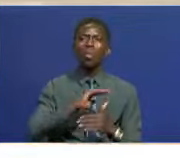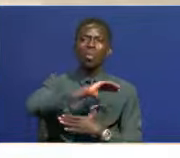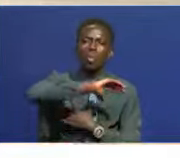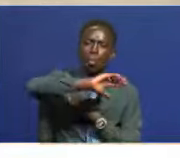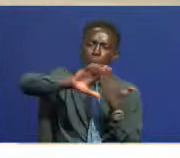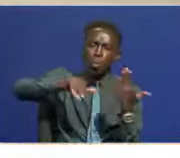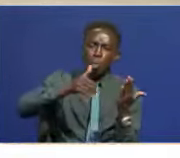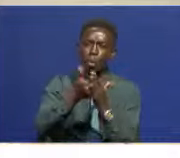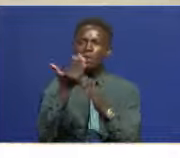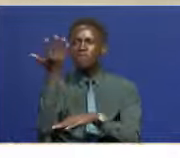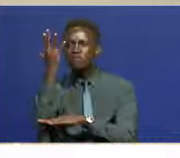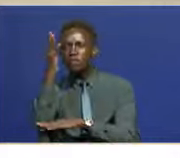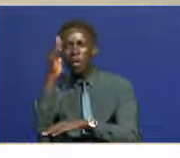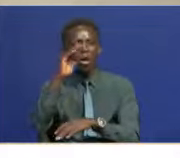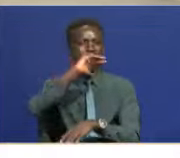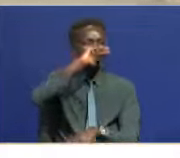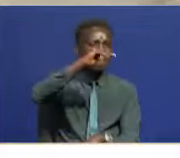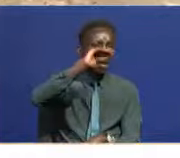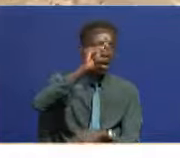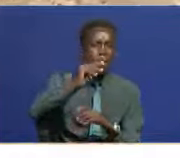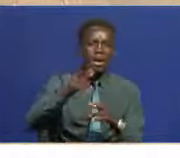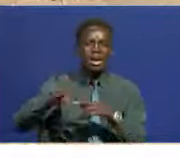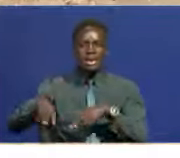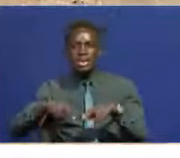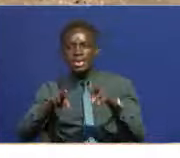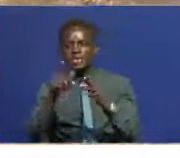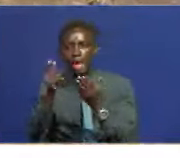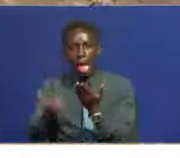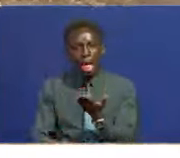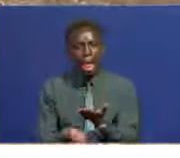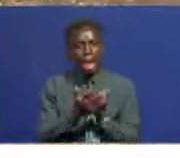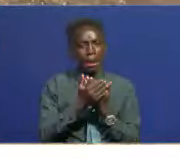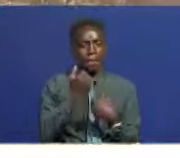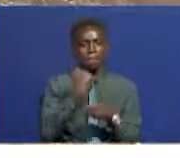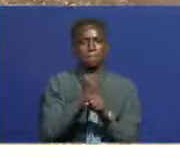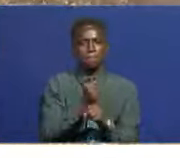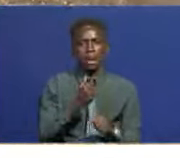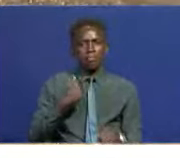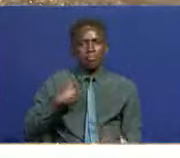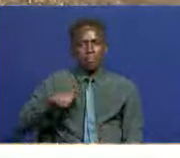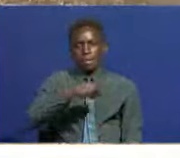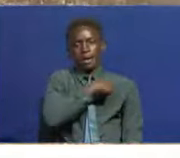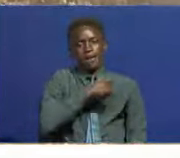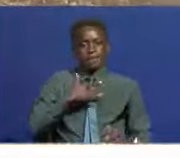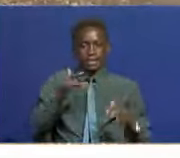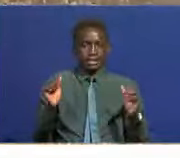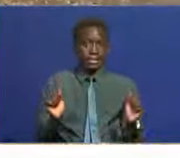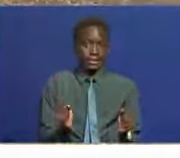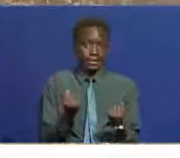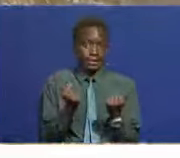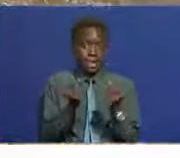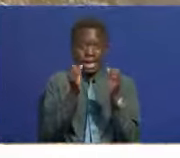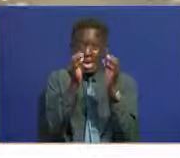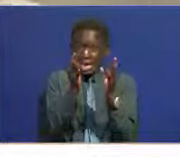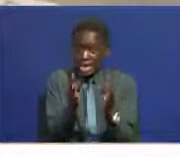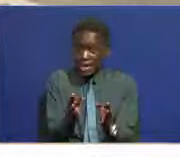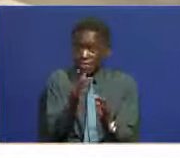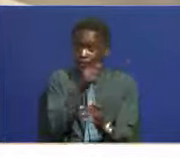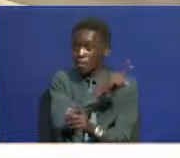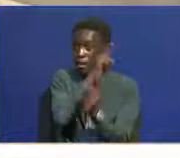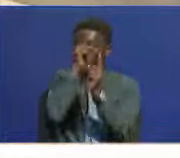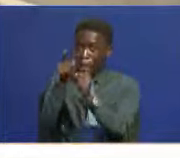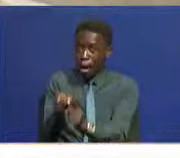role in keeping us safe. Ourselves, the people, the creatures who live there. If we interfere with any of the